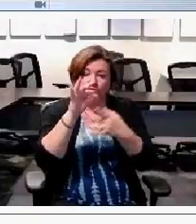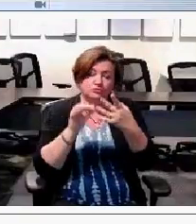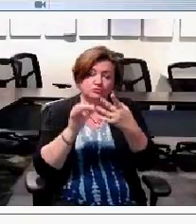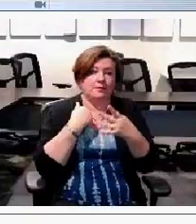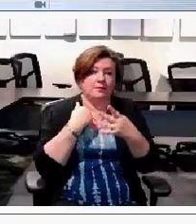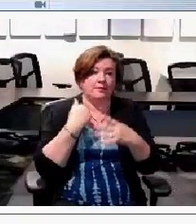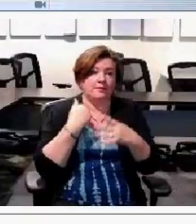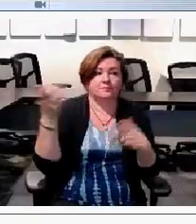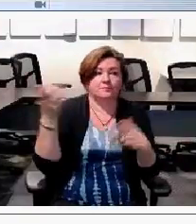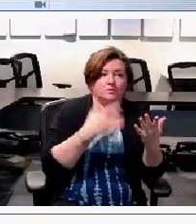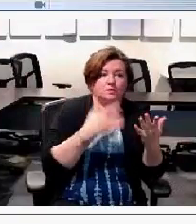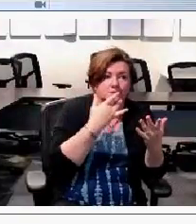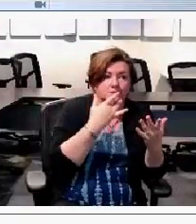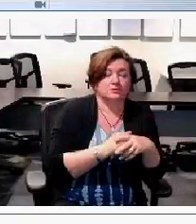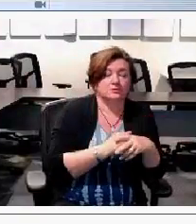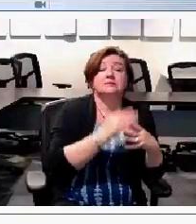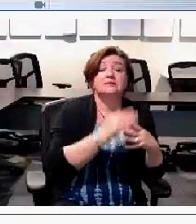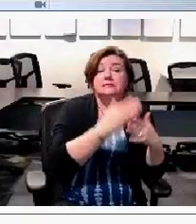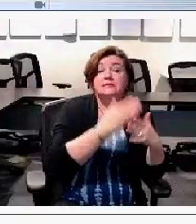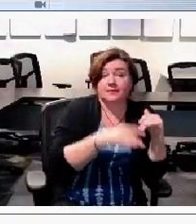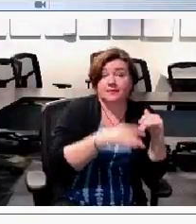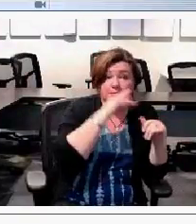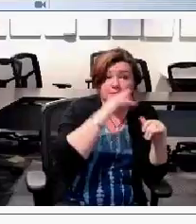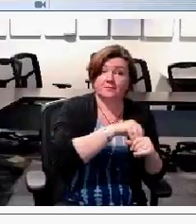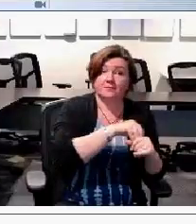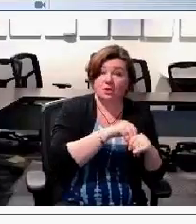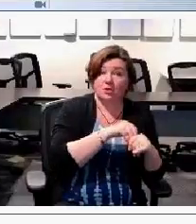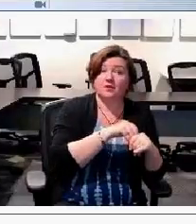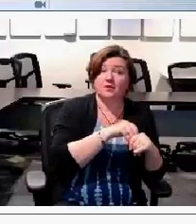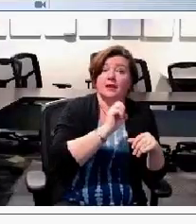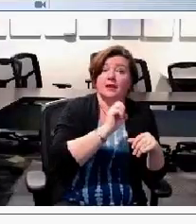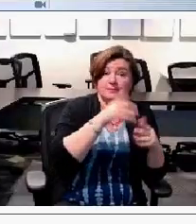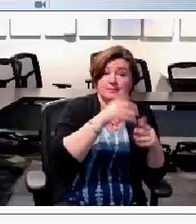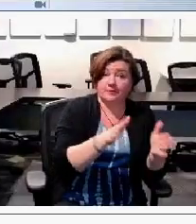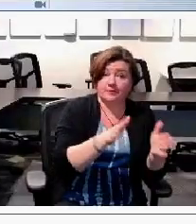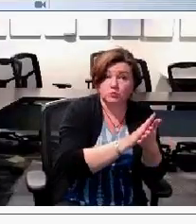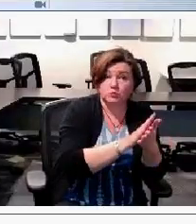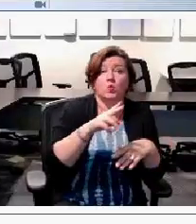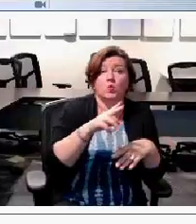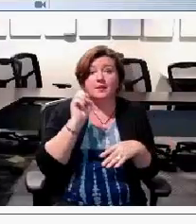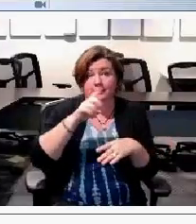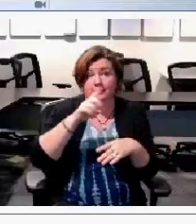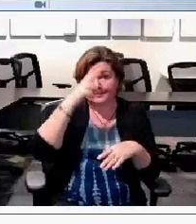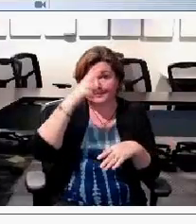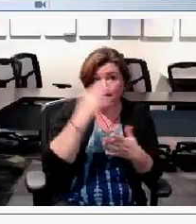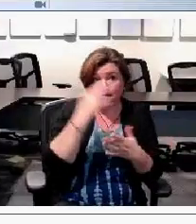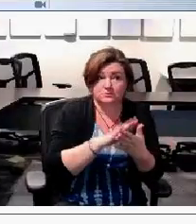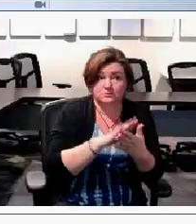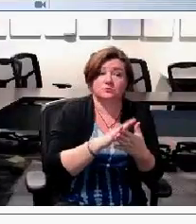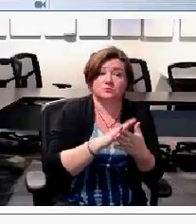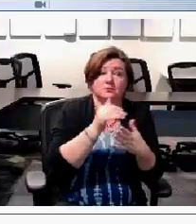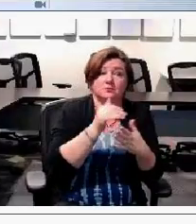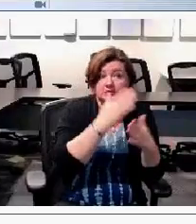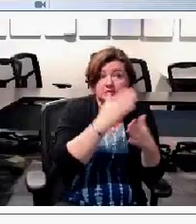in Edmonton Public or Edmonton Catholic early education classes. Some of them are in